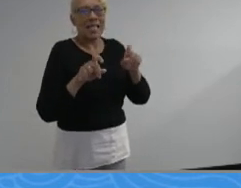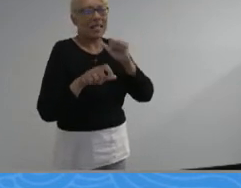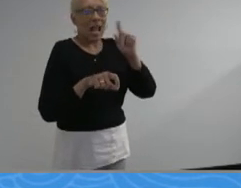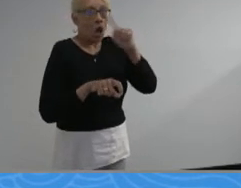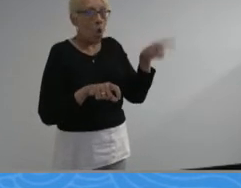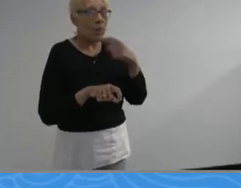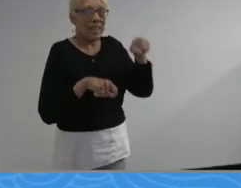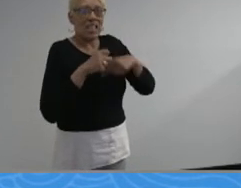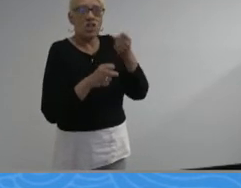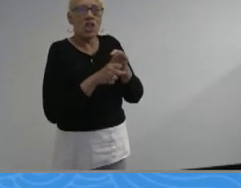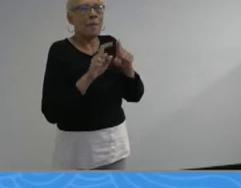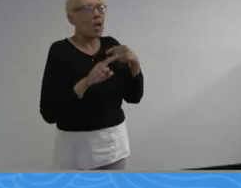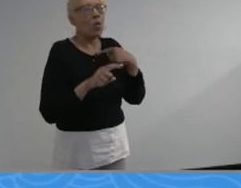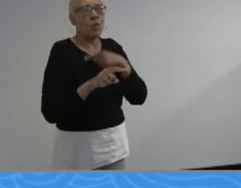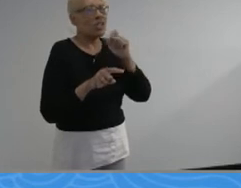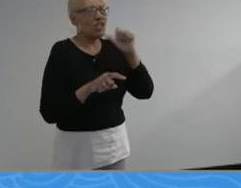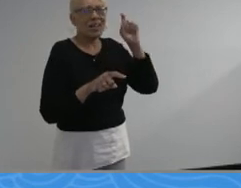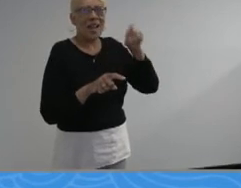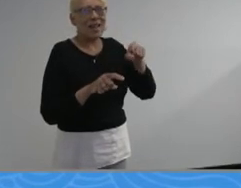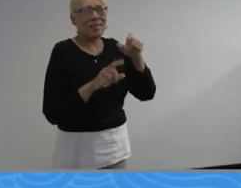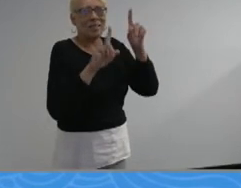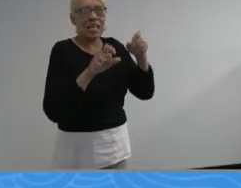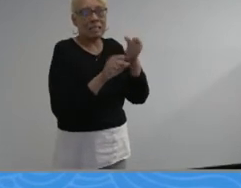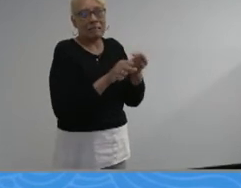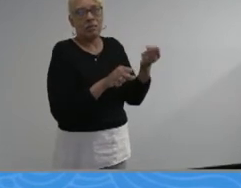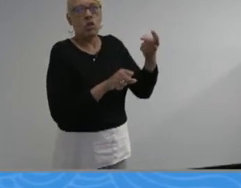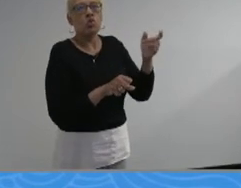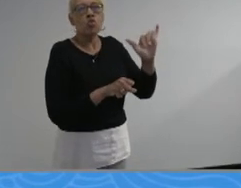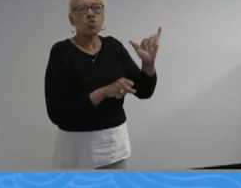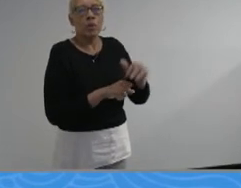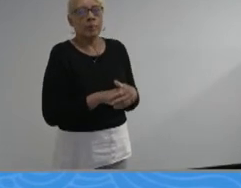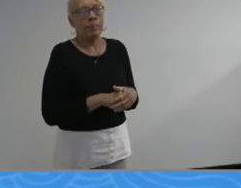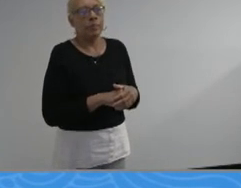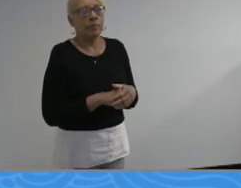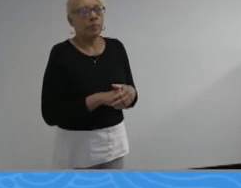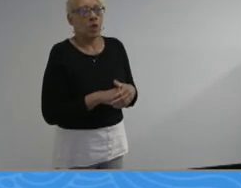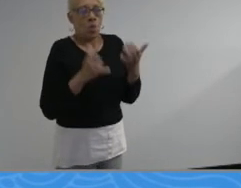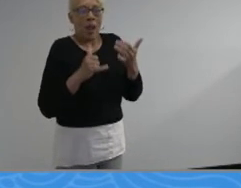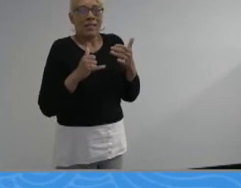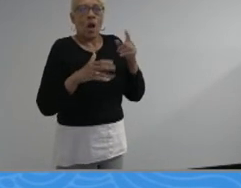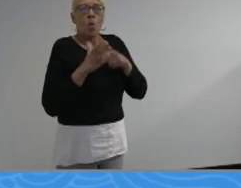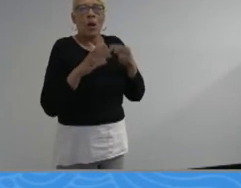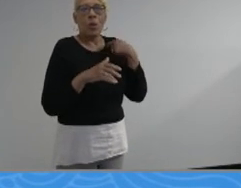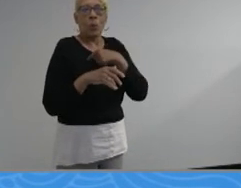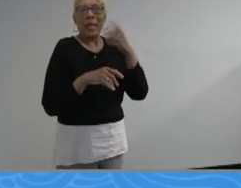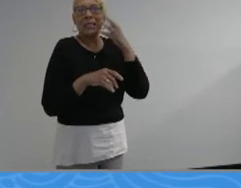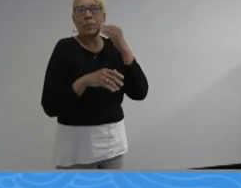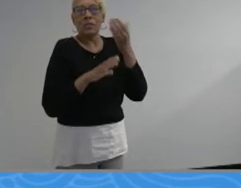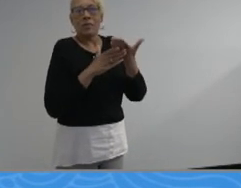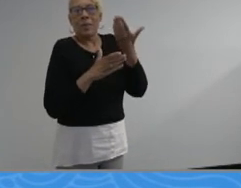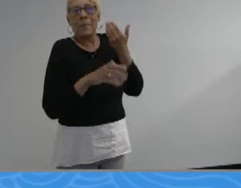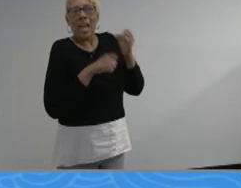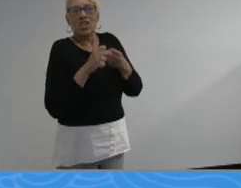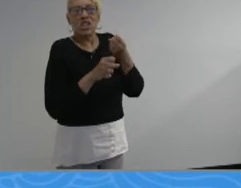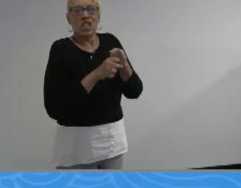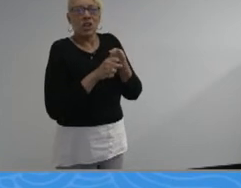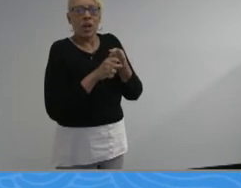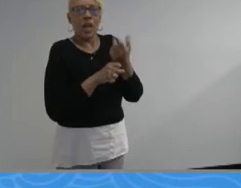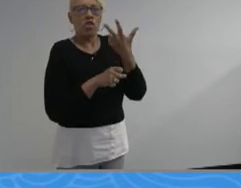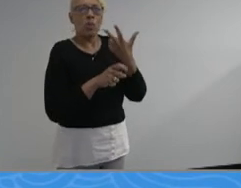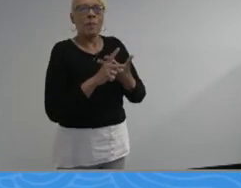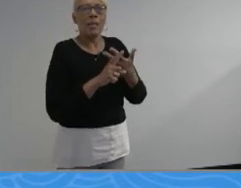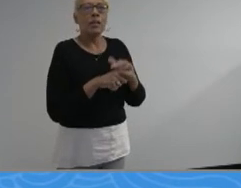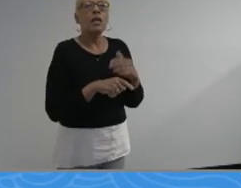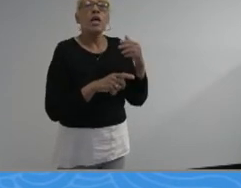this year, we should not be testing next year either. The ramifications of this moment, what we've gone through for the past year plus 3 months, is